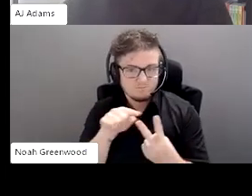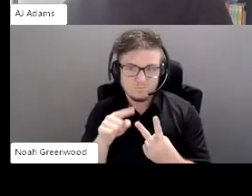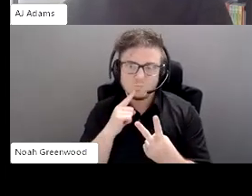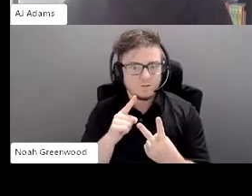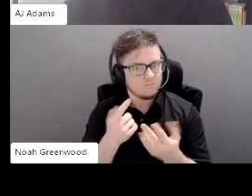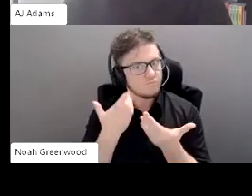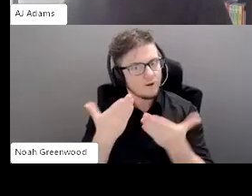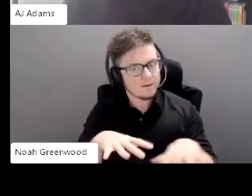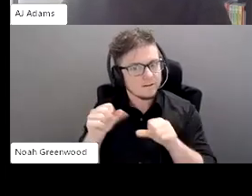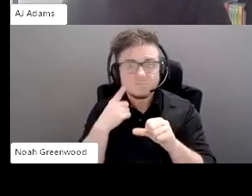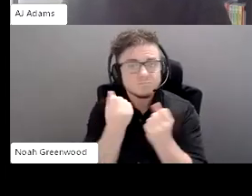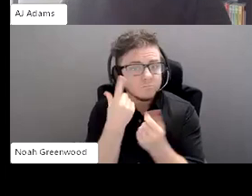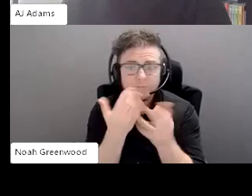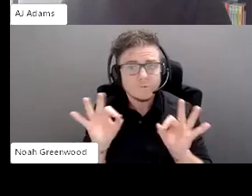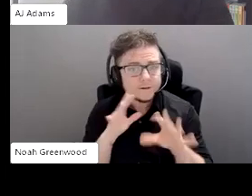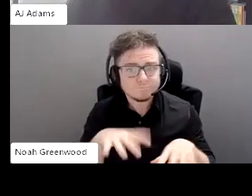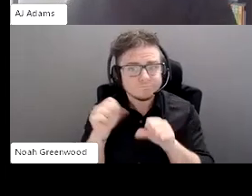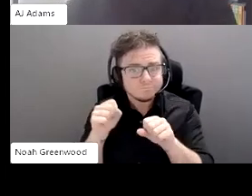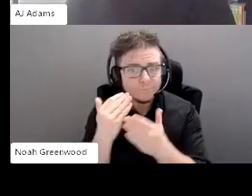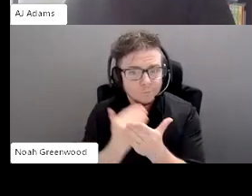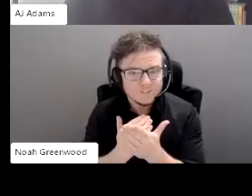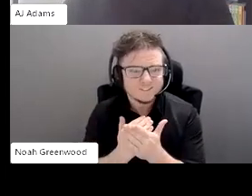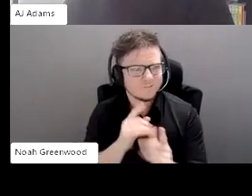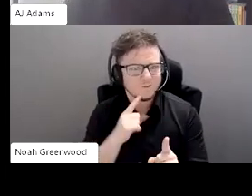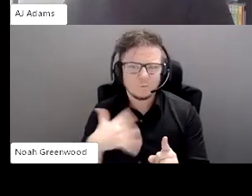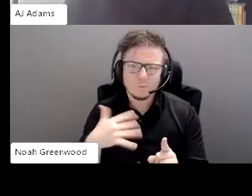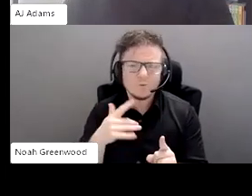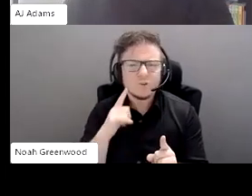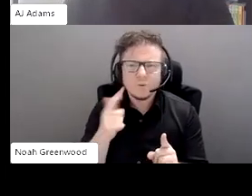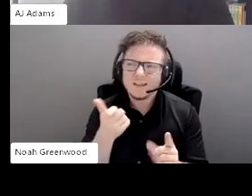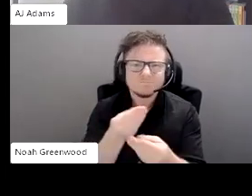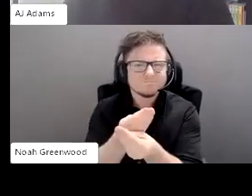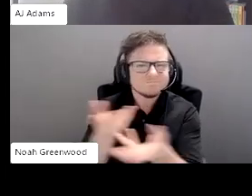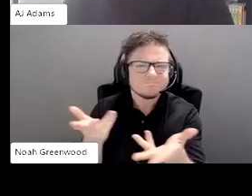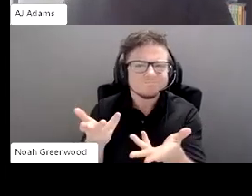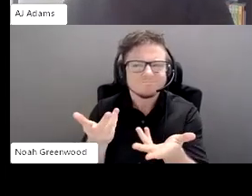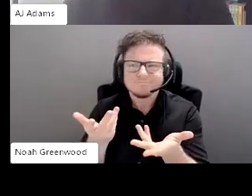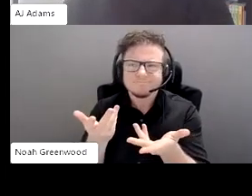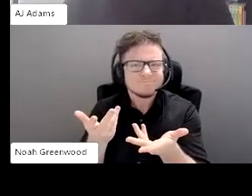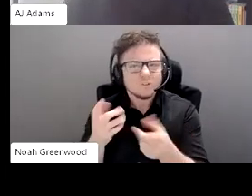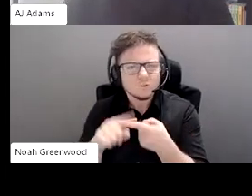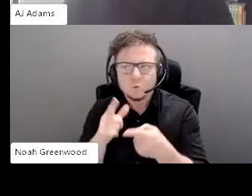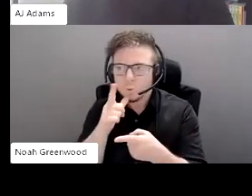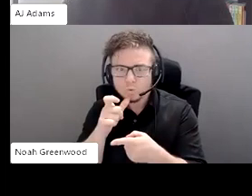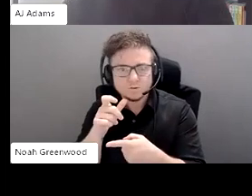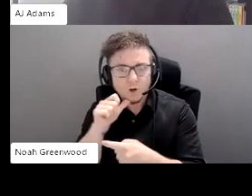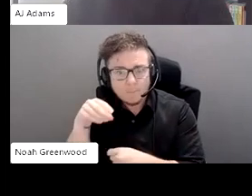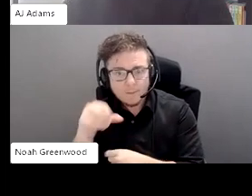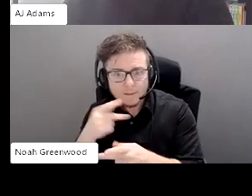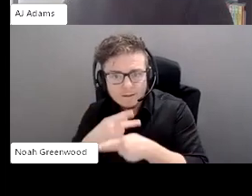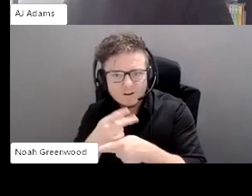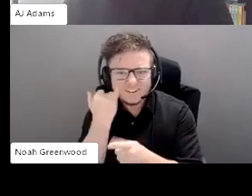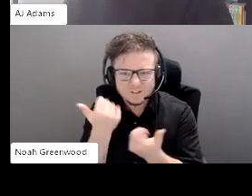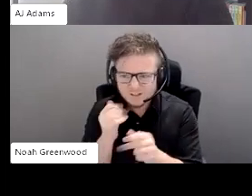They're free to take as well. And there's something great that you can also pass off to unpaid carers if they're